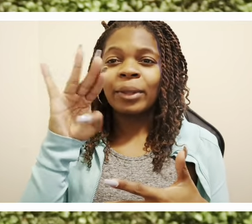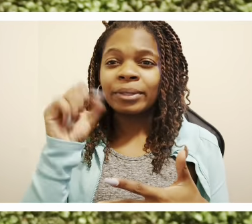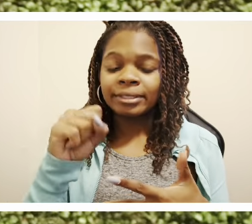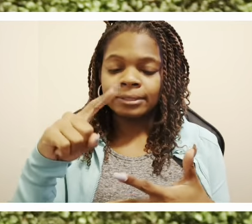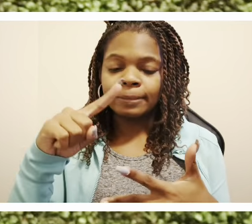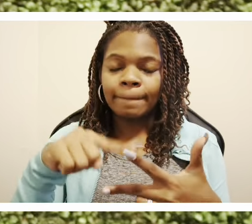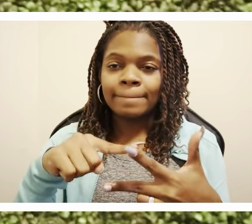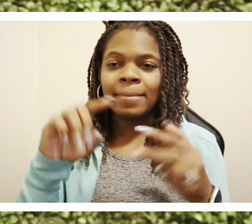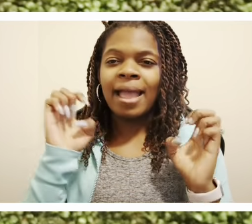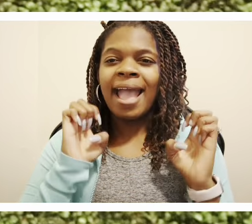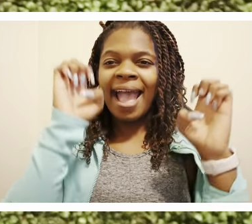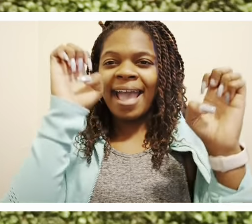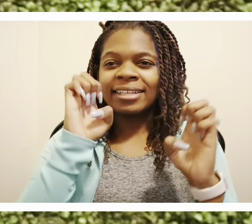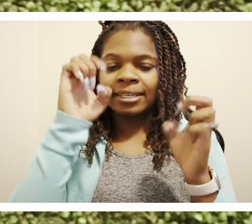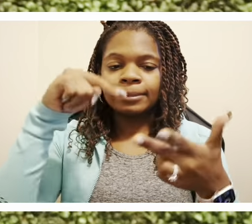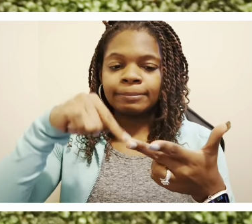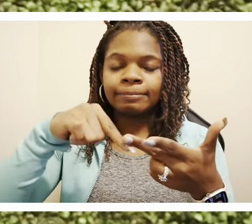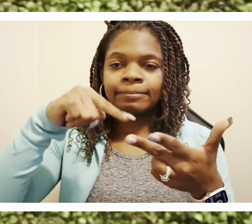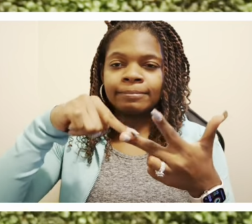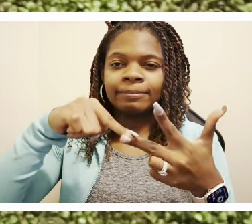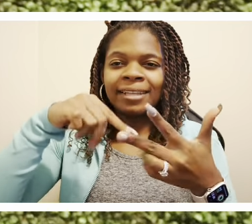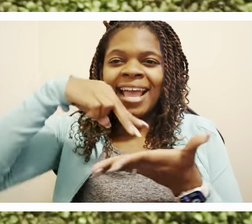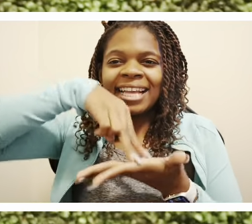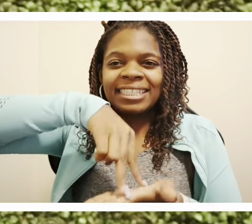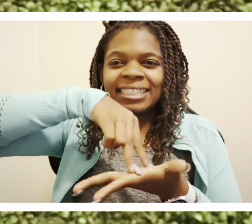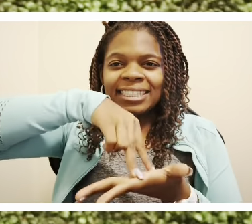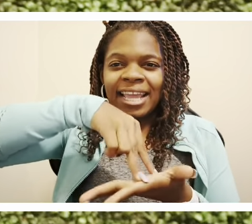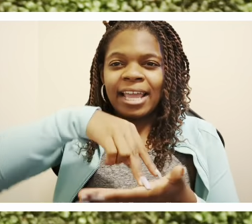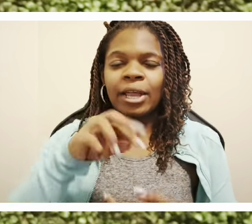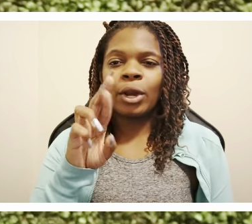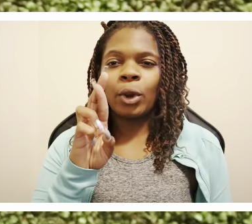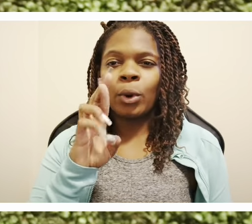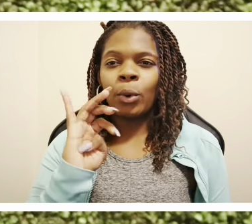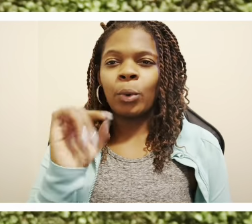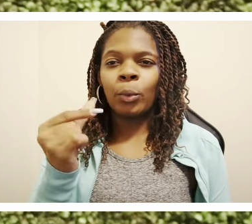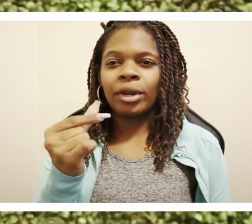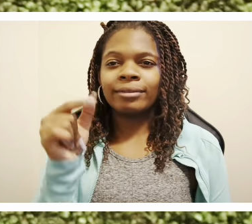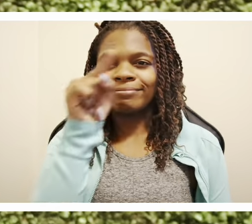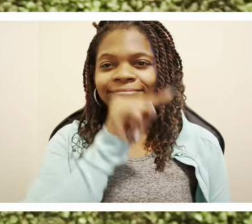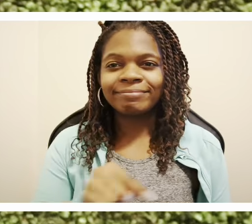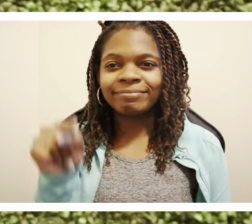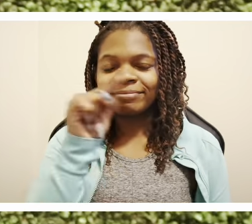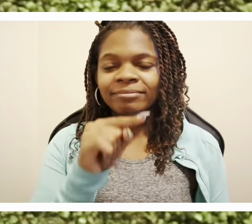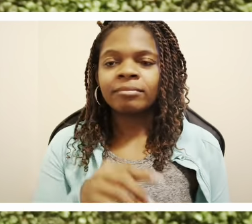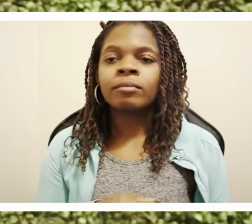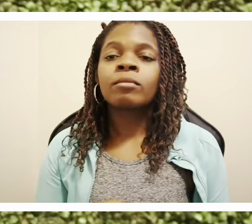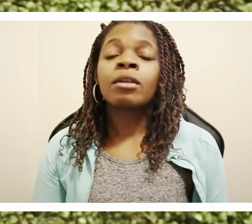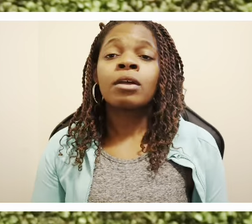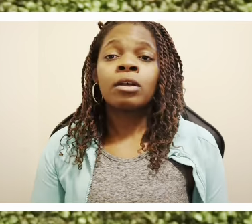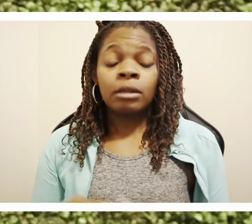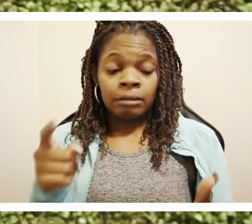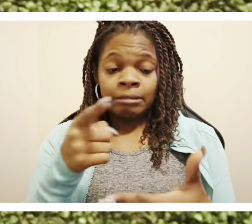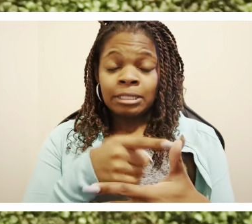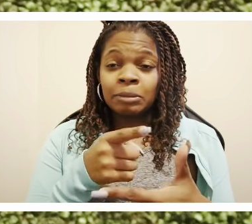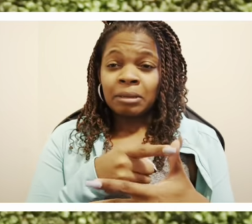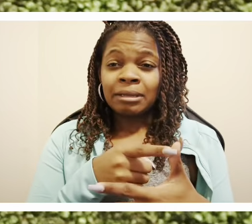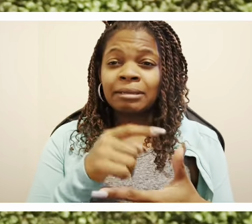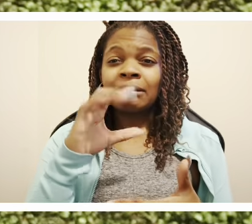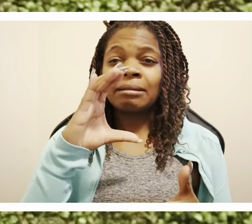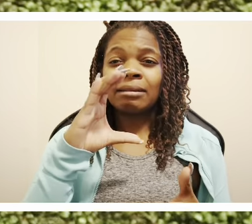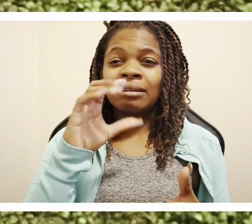ring. And you can adjust like how many calories you want to burn through a